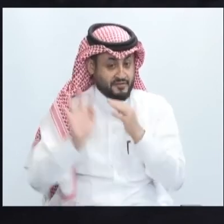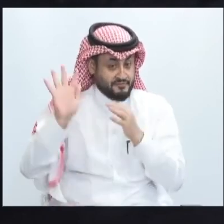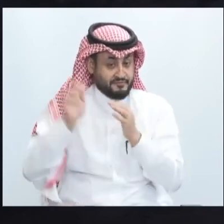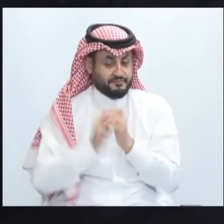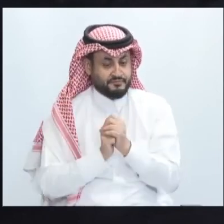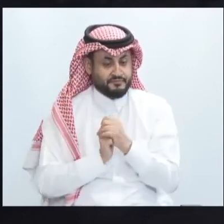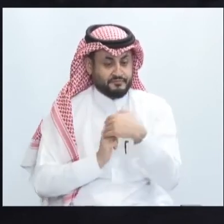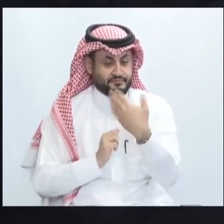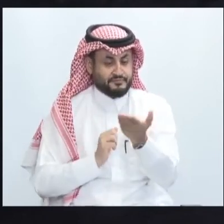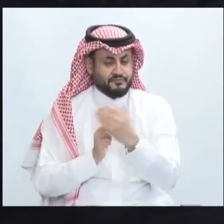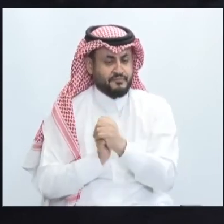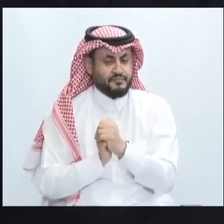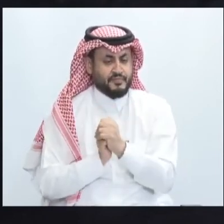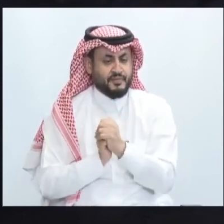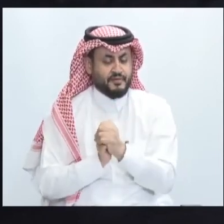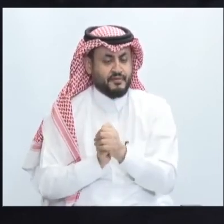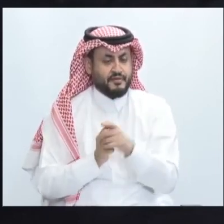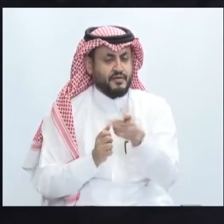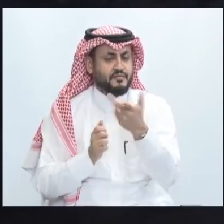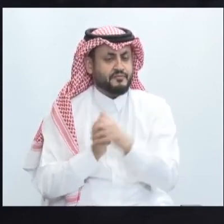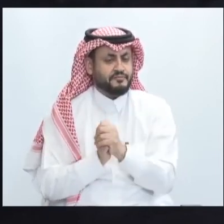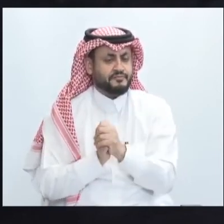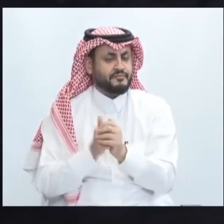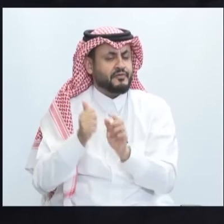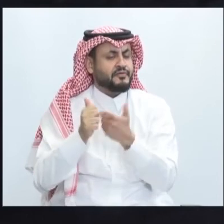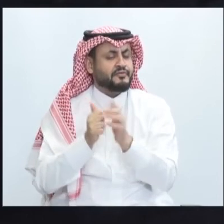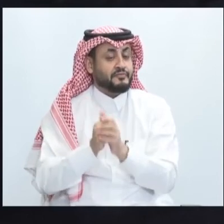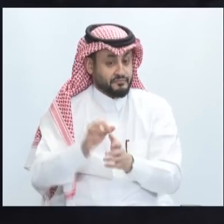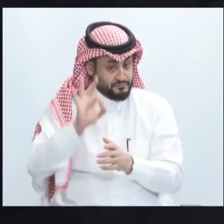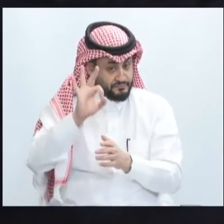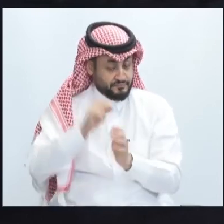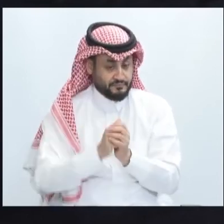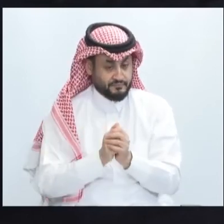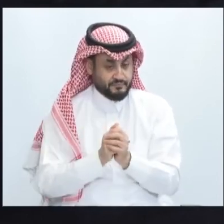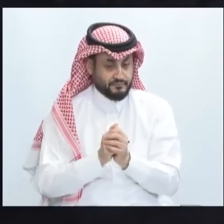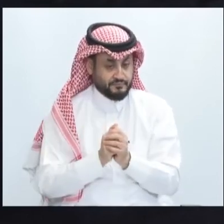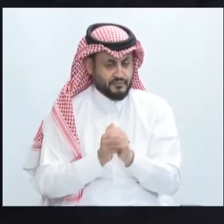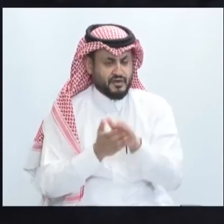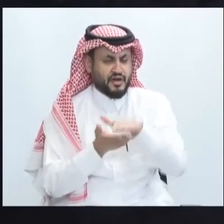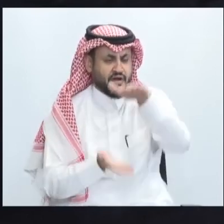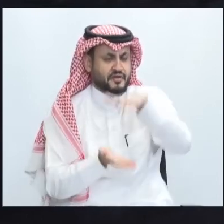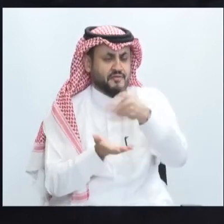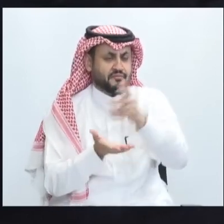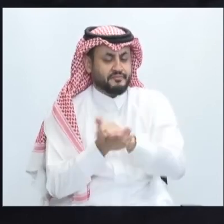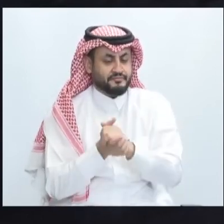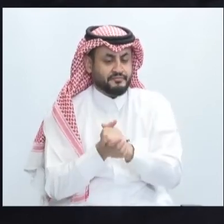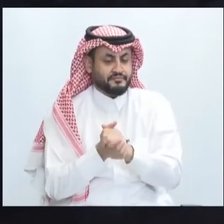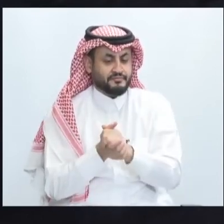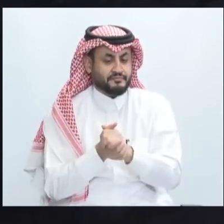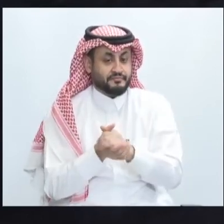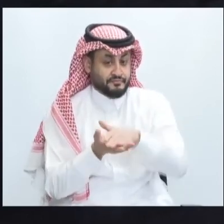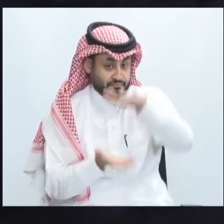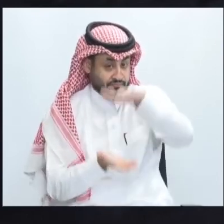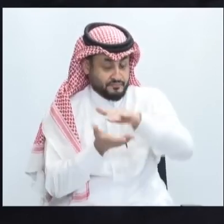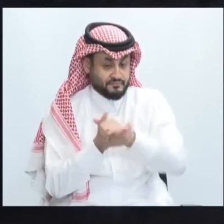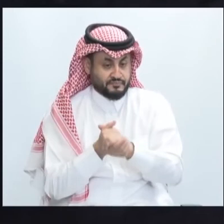Okay, now can you tell me what is this letter? It is F. Okay, is it small or capital? Small or